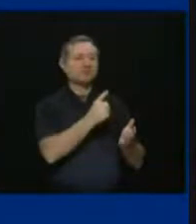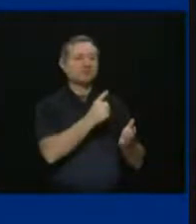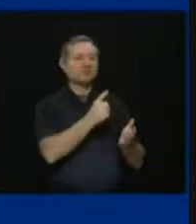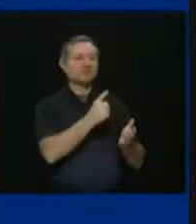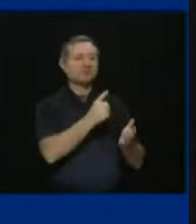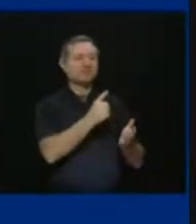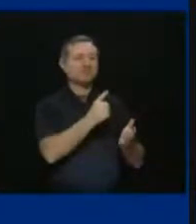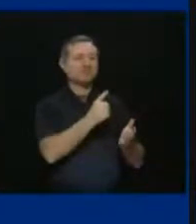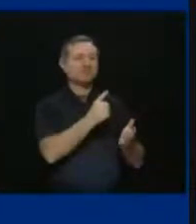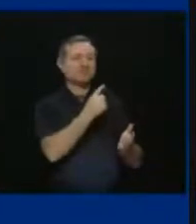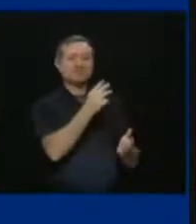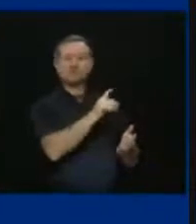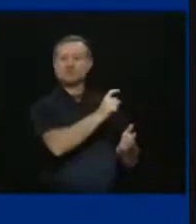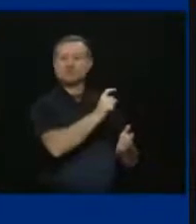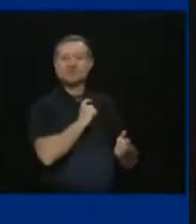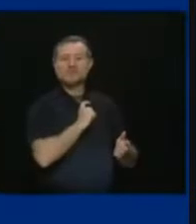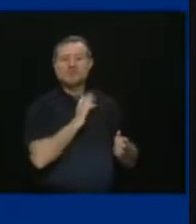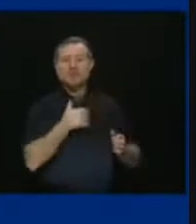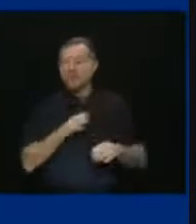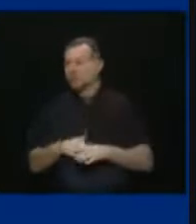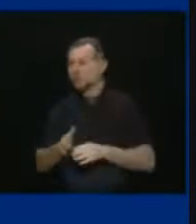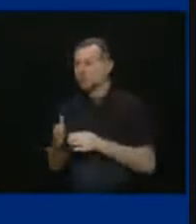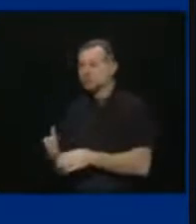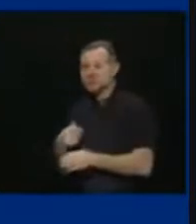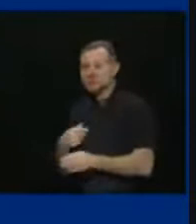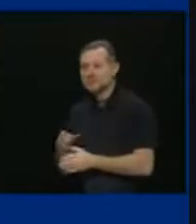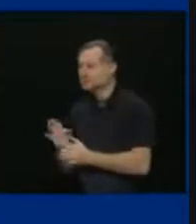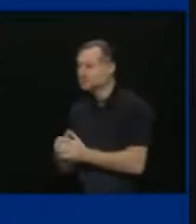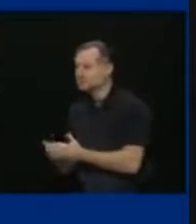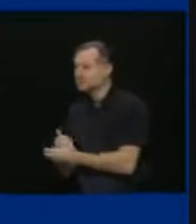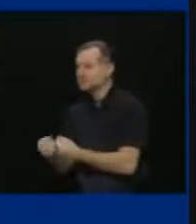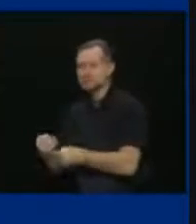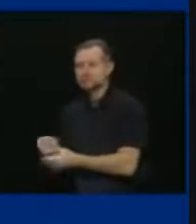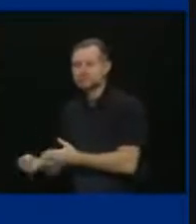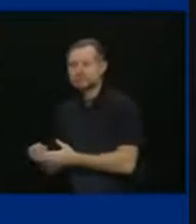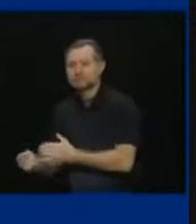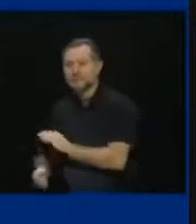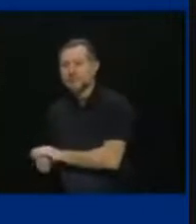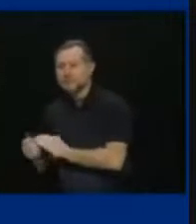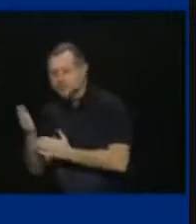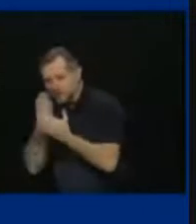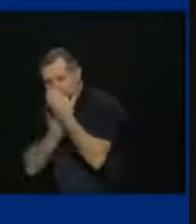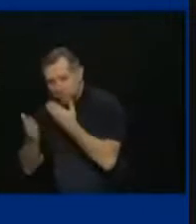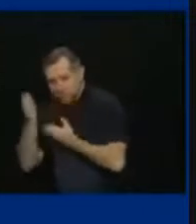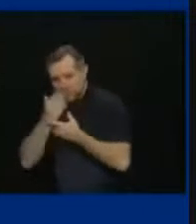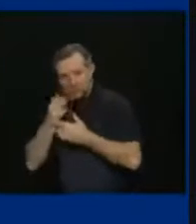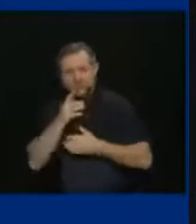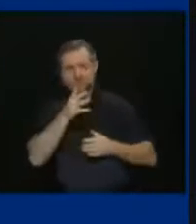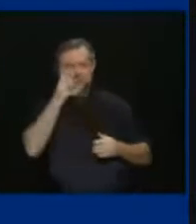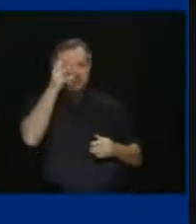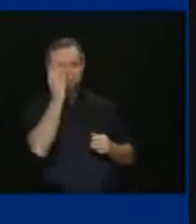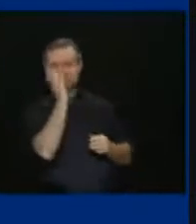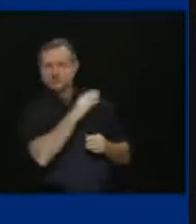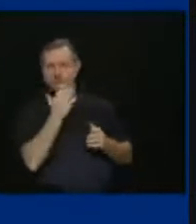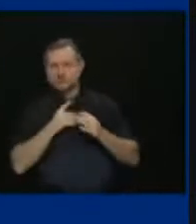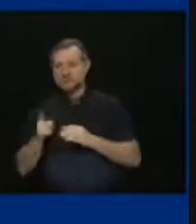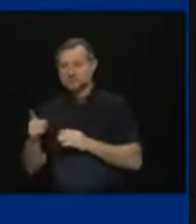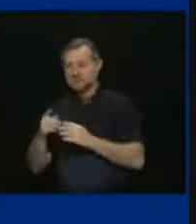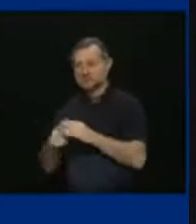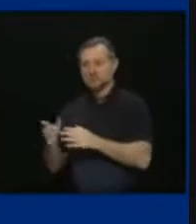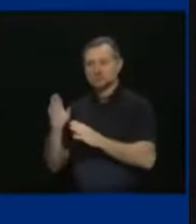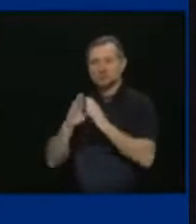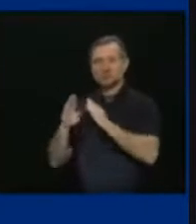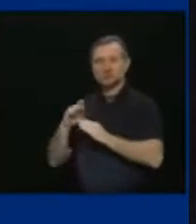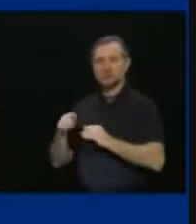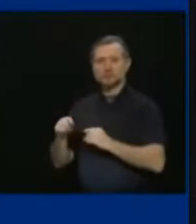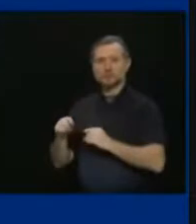Sounds like the black market did. Hides it from his mom for as long as he can. Of course. Gets into trouble. Ends